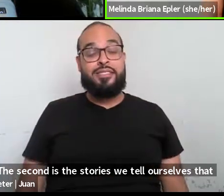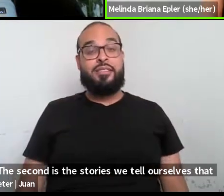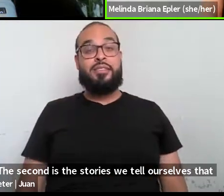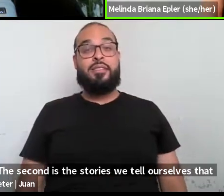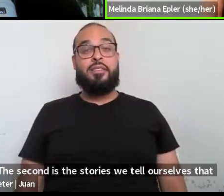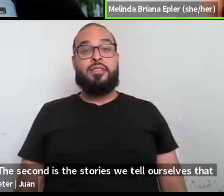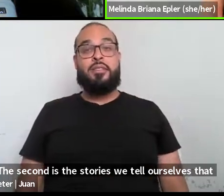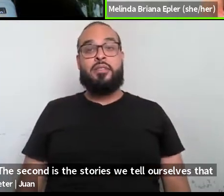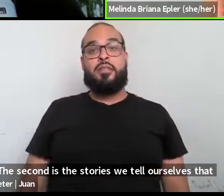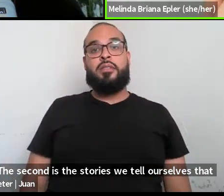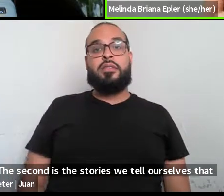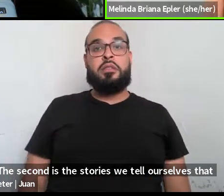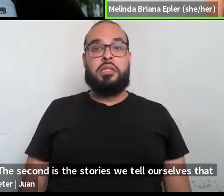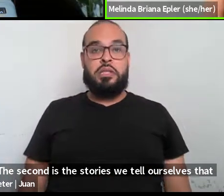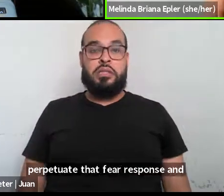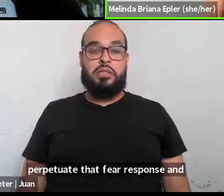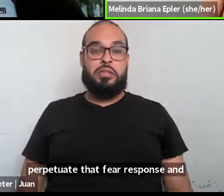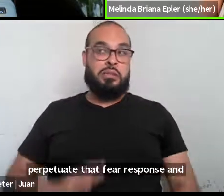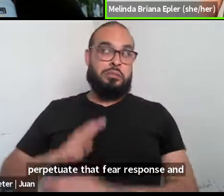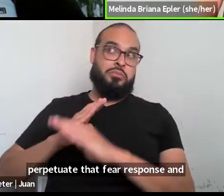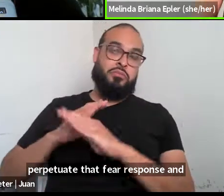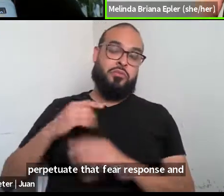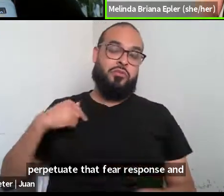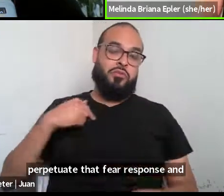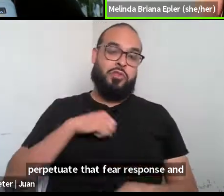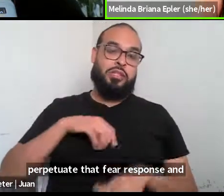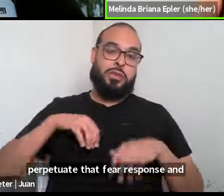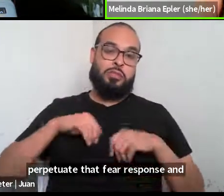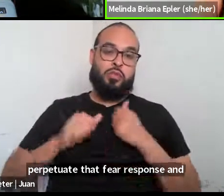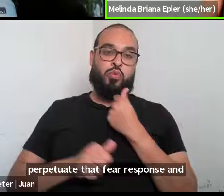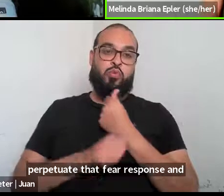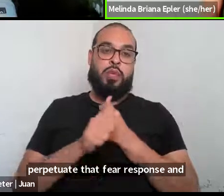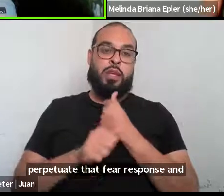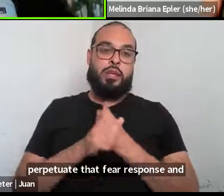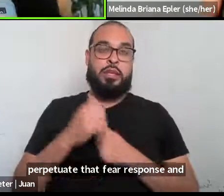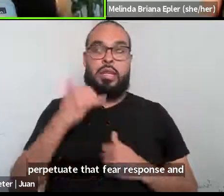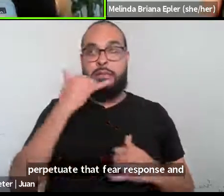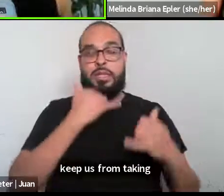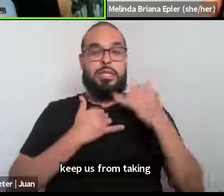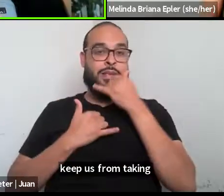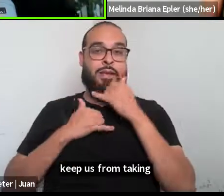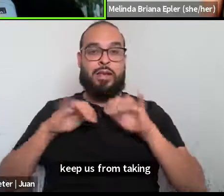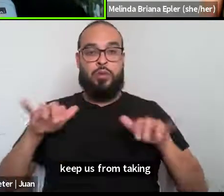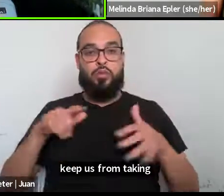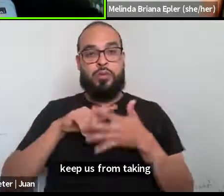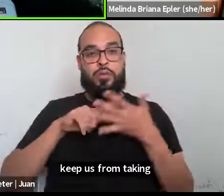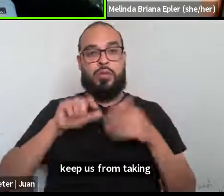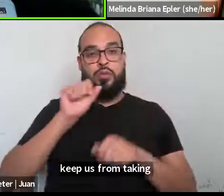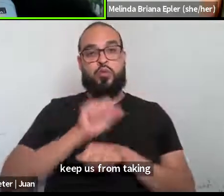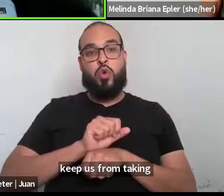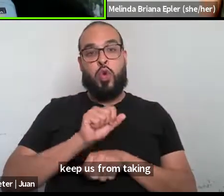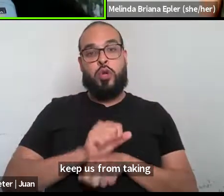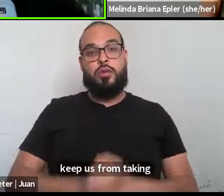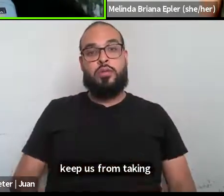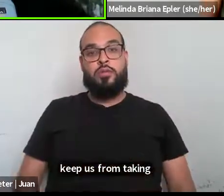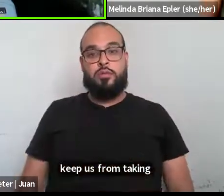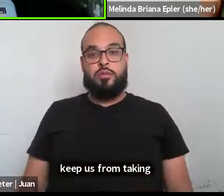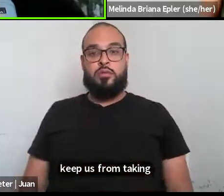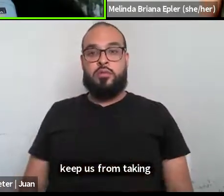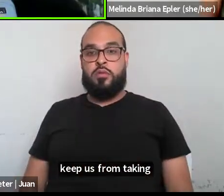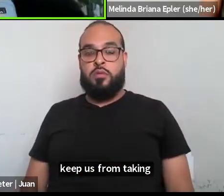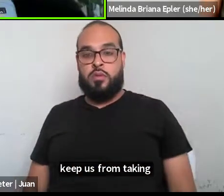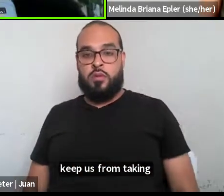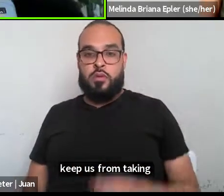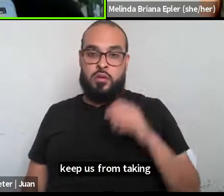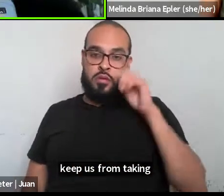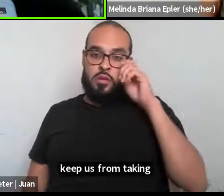keep us from taking risks, from making mistakes and doing this work. Well, I mean, I think that you have